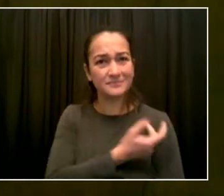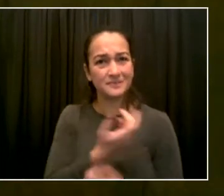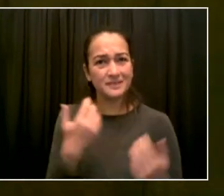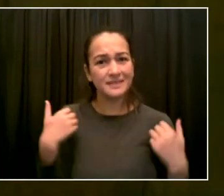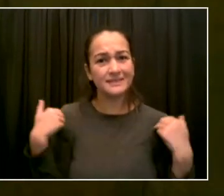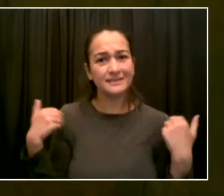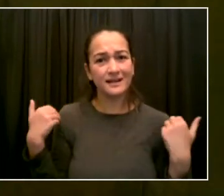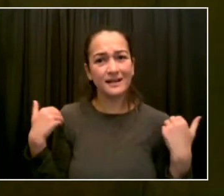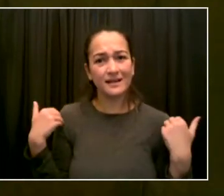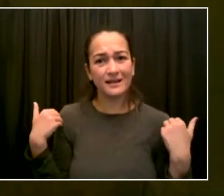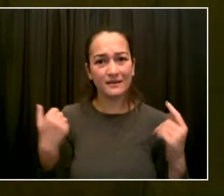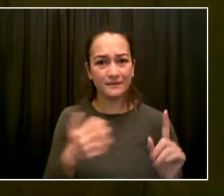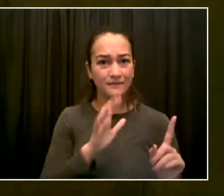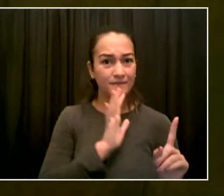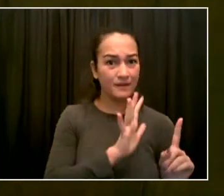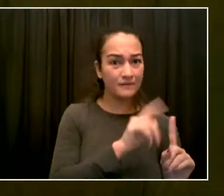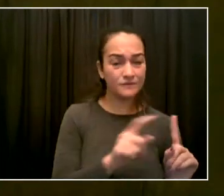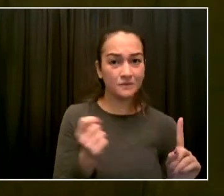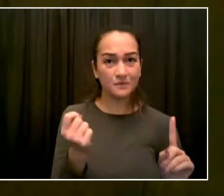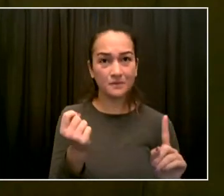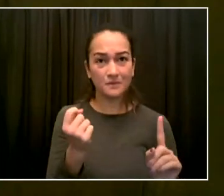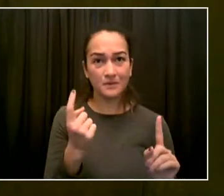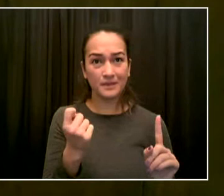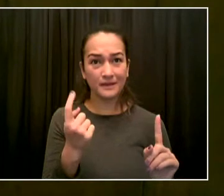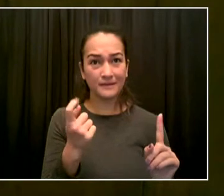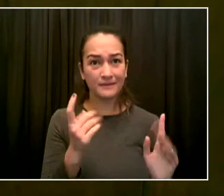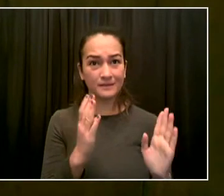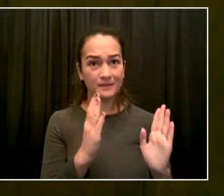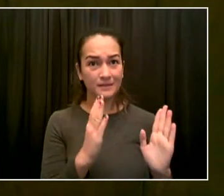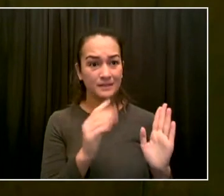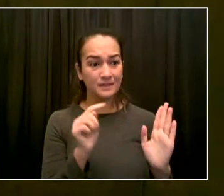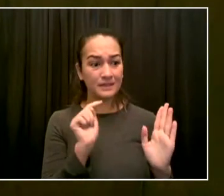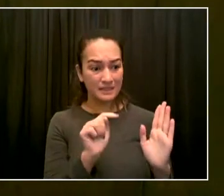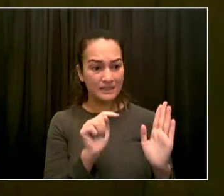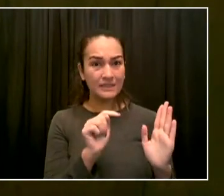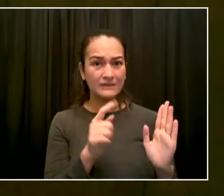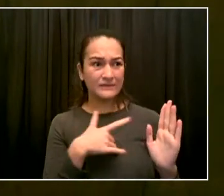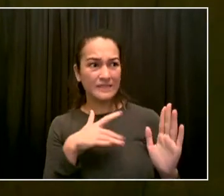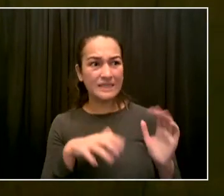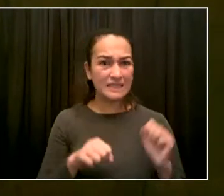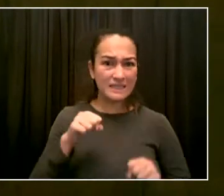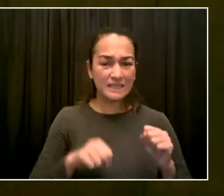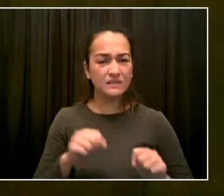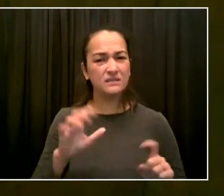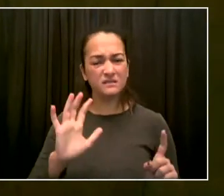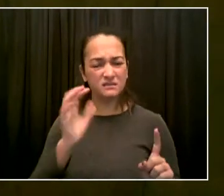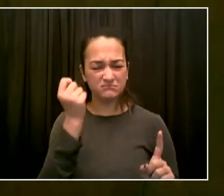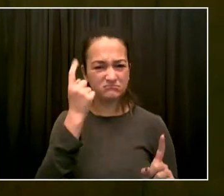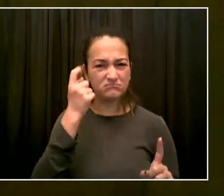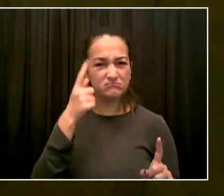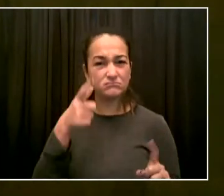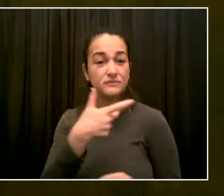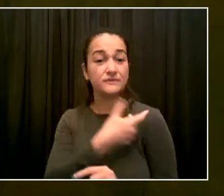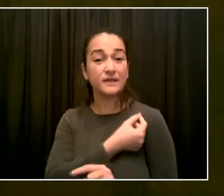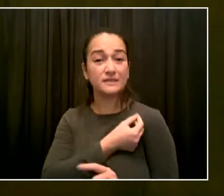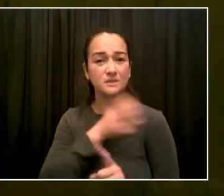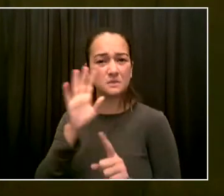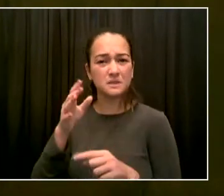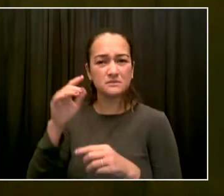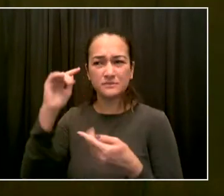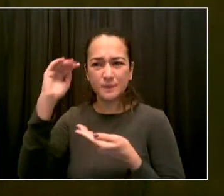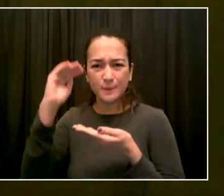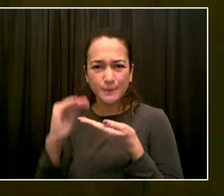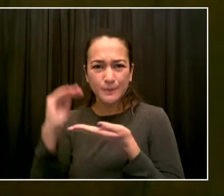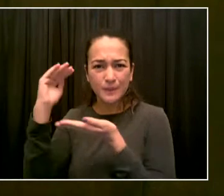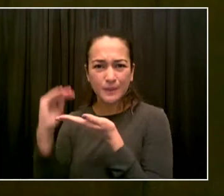the dose. So you would expect an approval to be much faster than if this were a new drug and had not already been